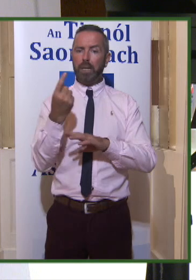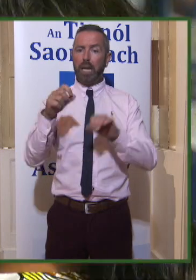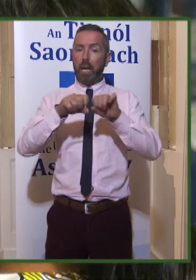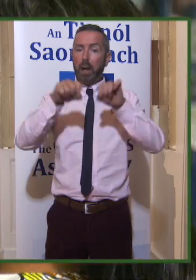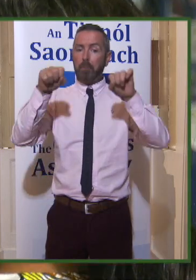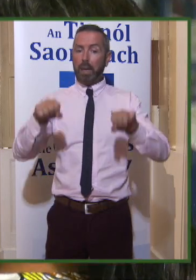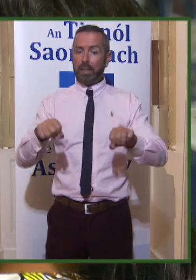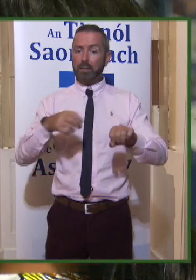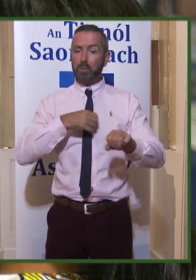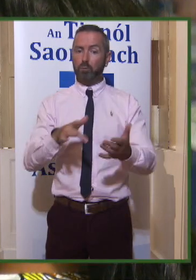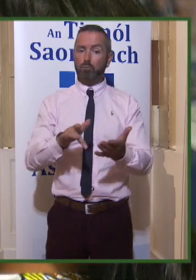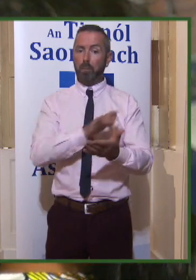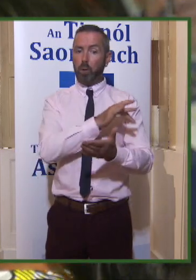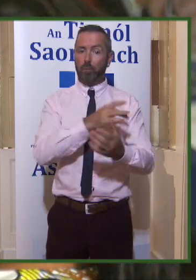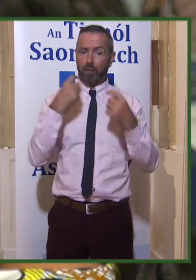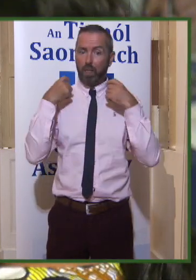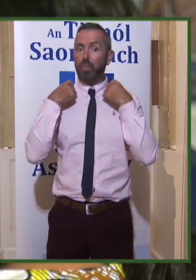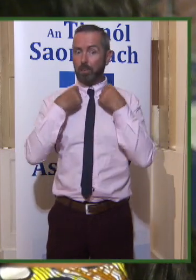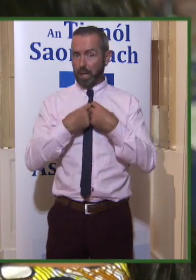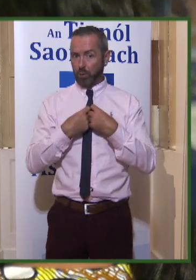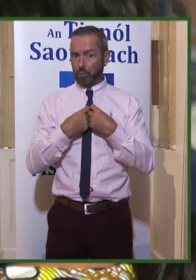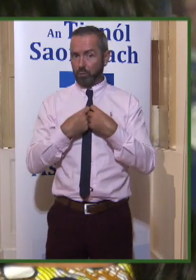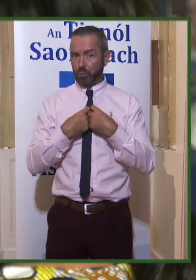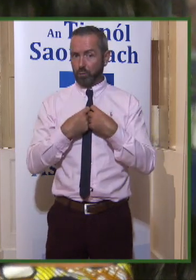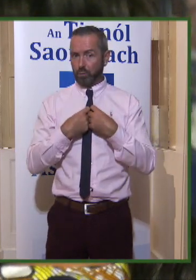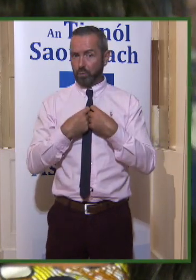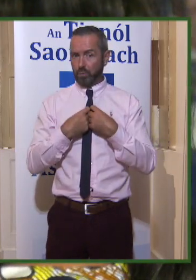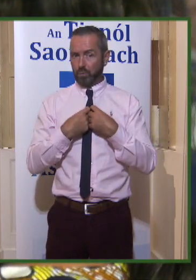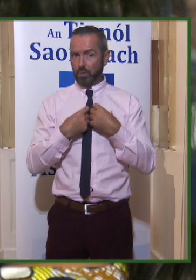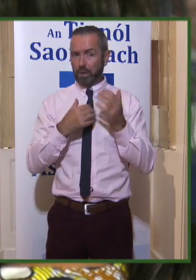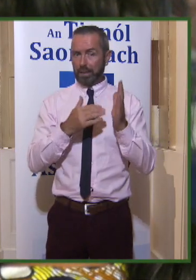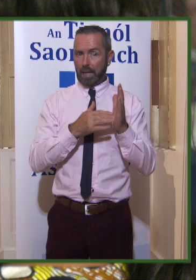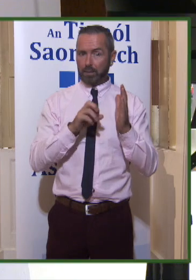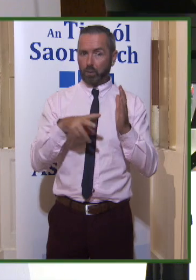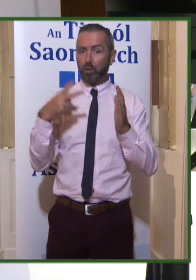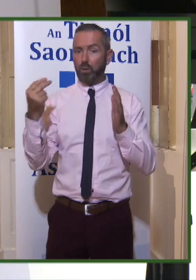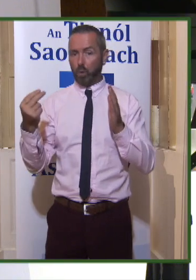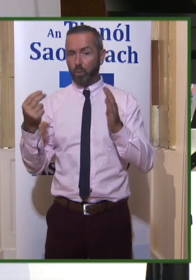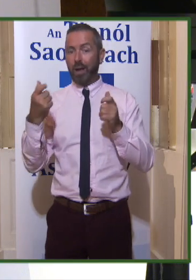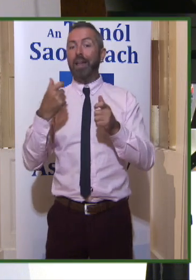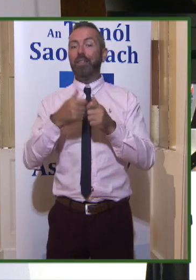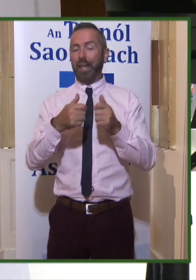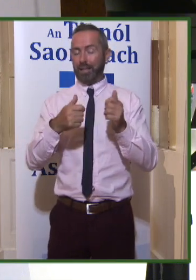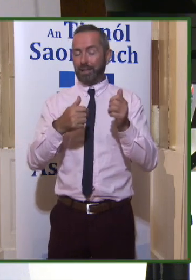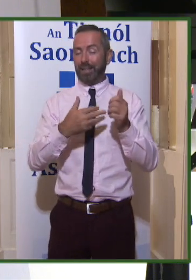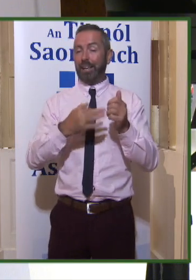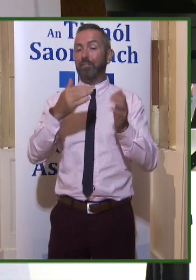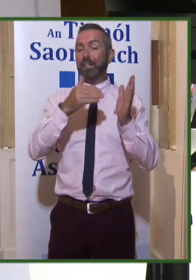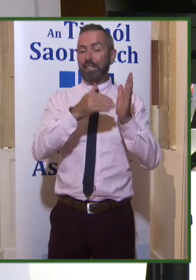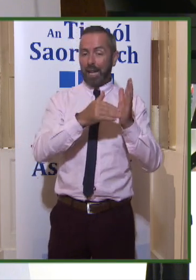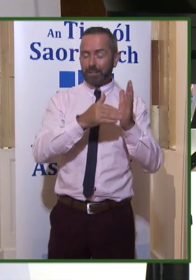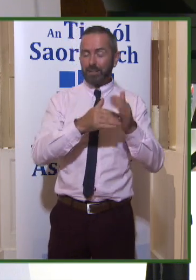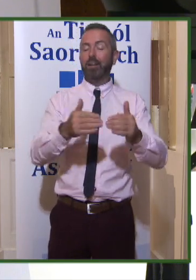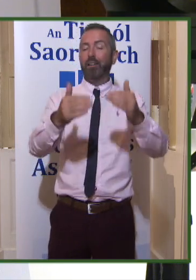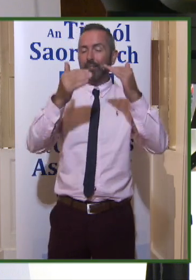Lord Mayor? Yes. Is that correct? So that goes in just before question And number that's 4. is that a yes/no answer? Yes, no.